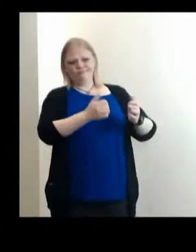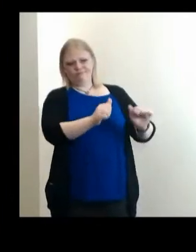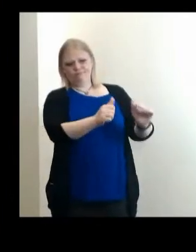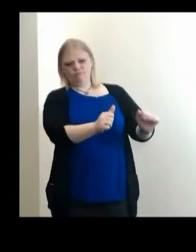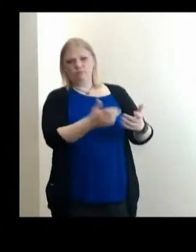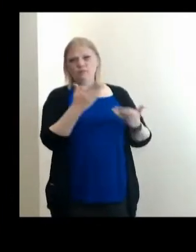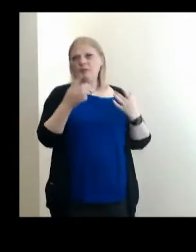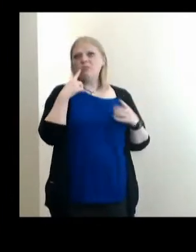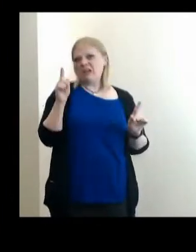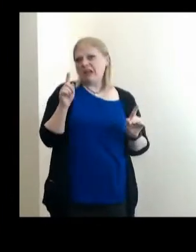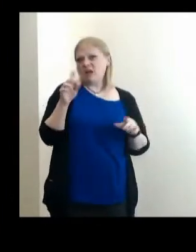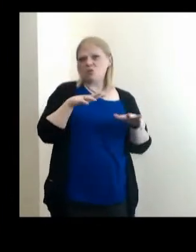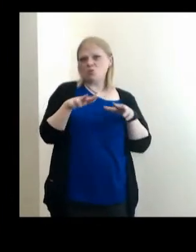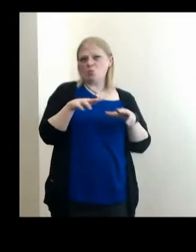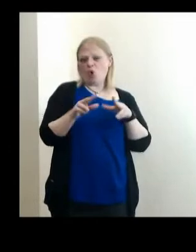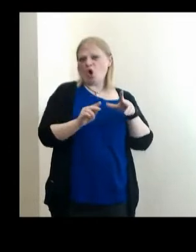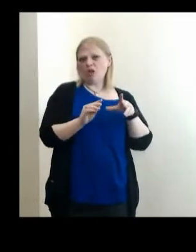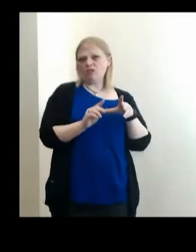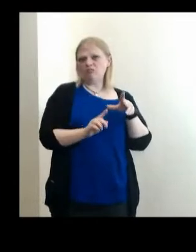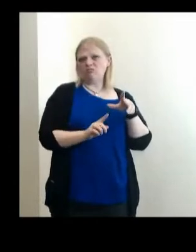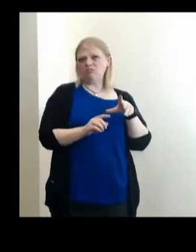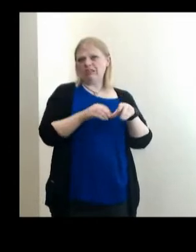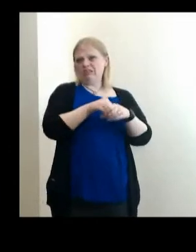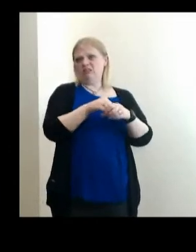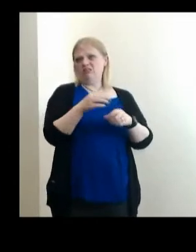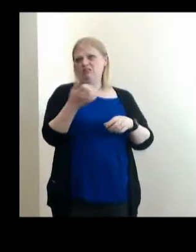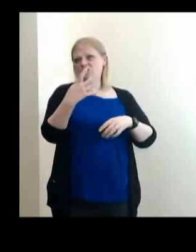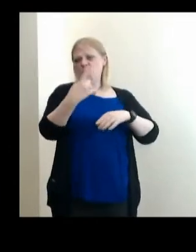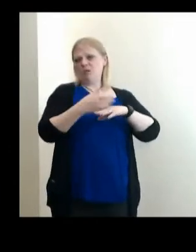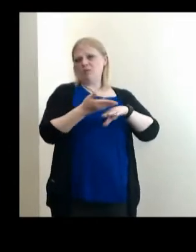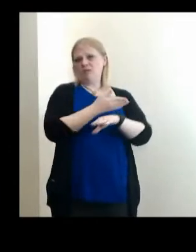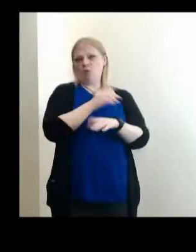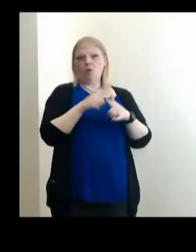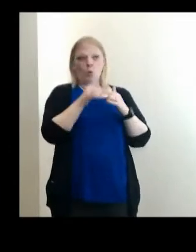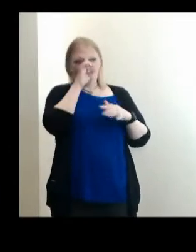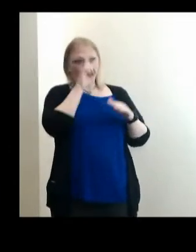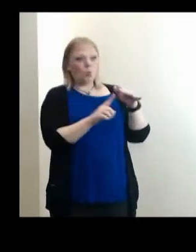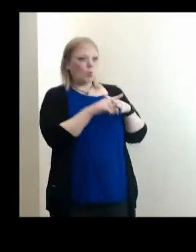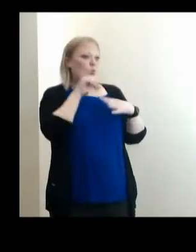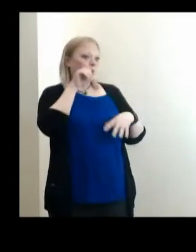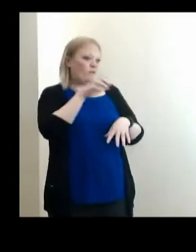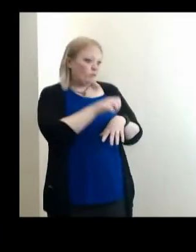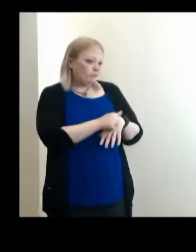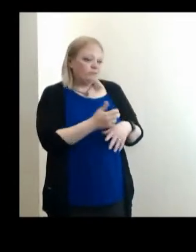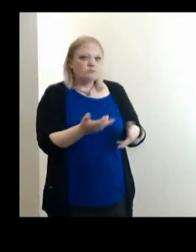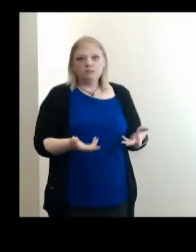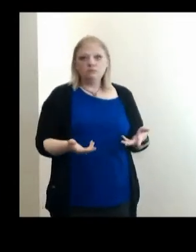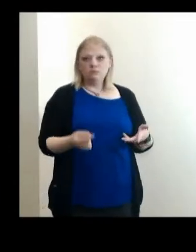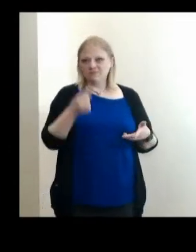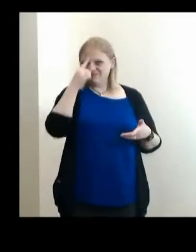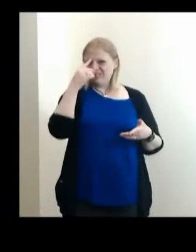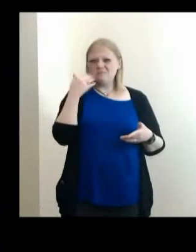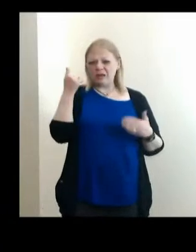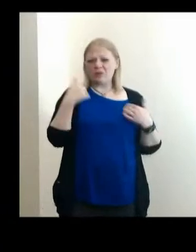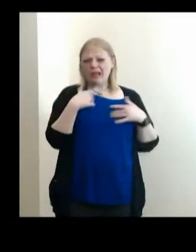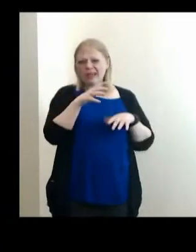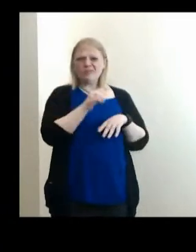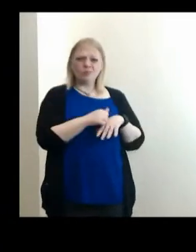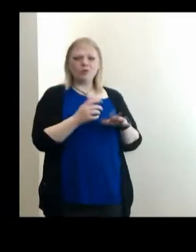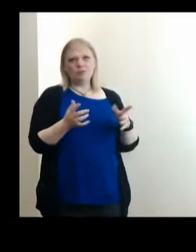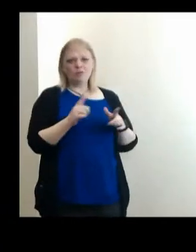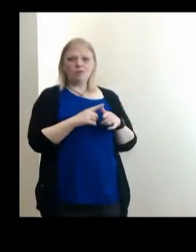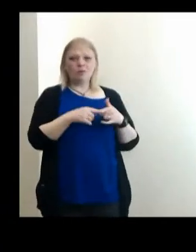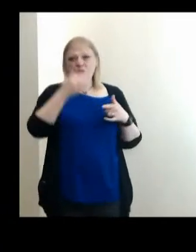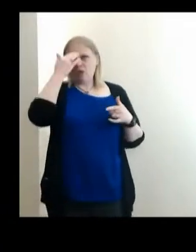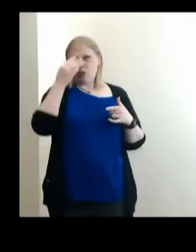may announce the walk-ups days before so people know that they can show up without having to schedule an appointment. Though I think it's always better to have an appointment scheduled so we know